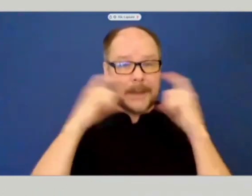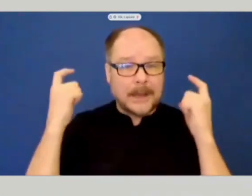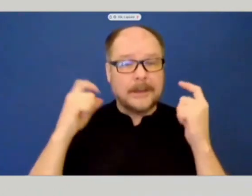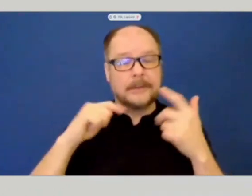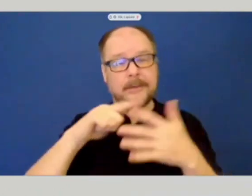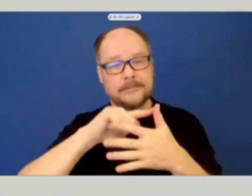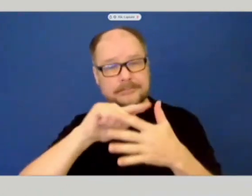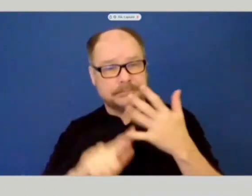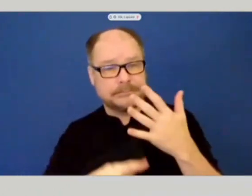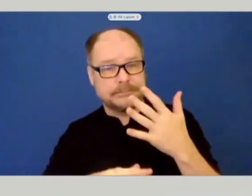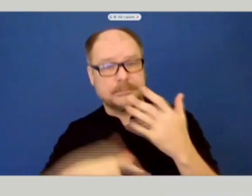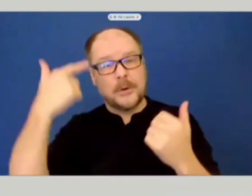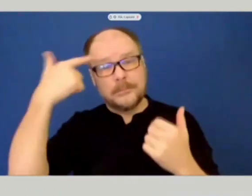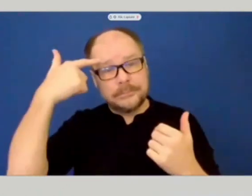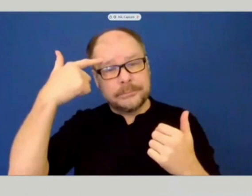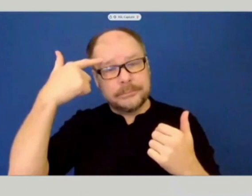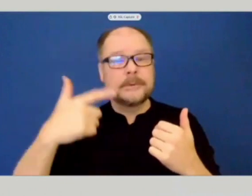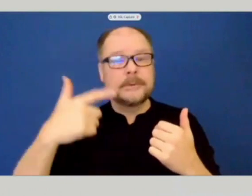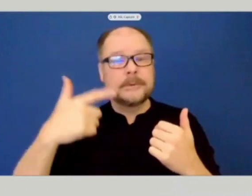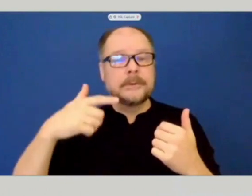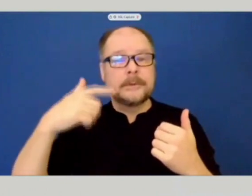it safe at this point? Is there a safe way to do this?